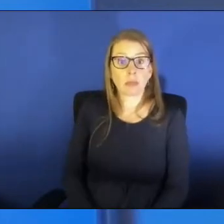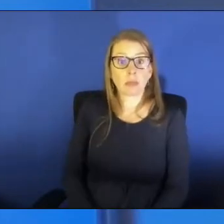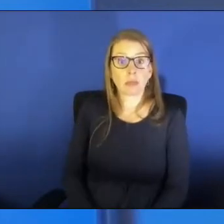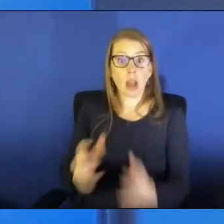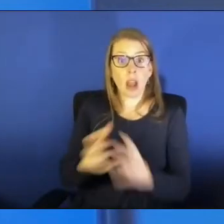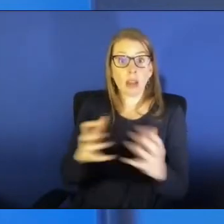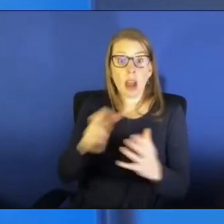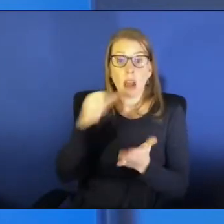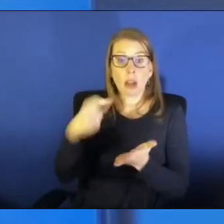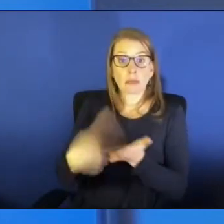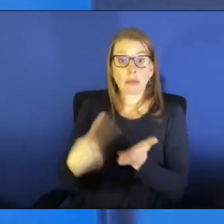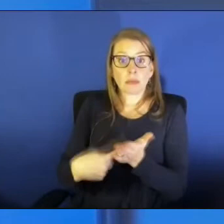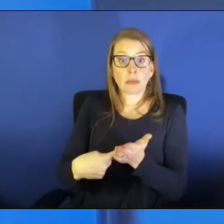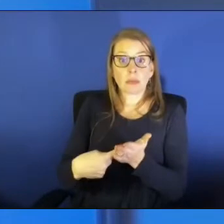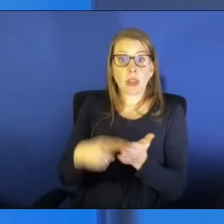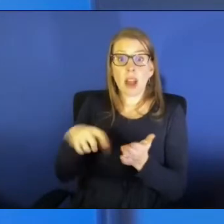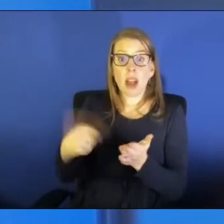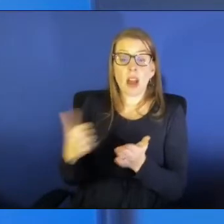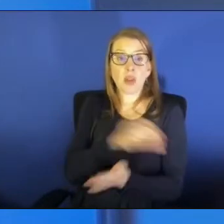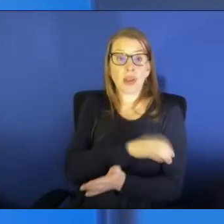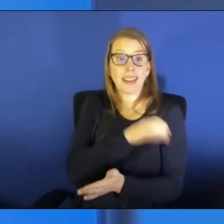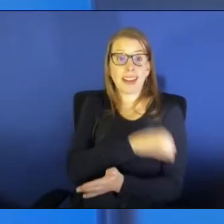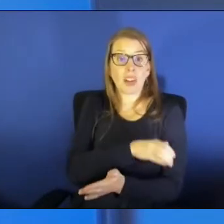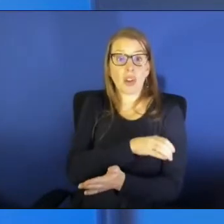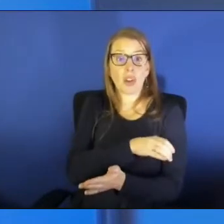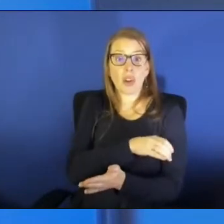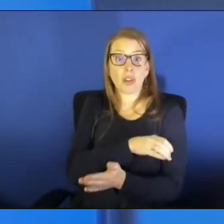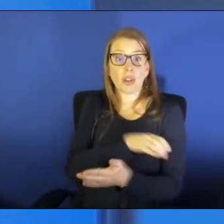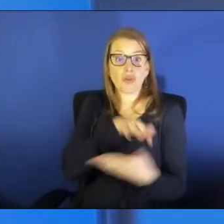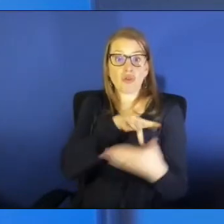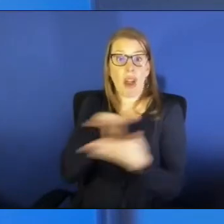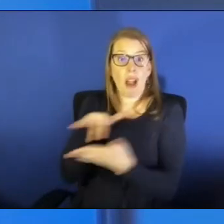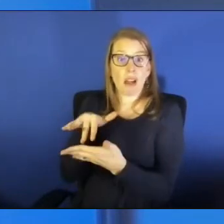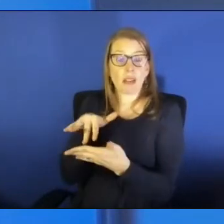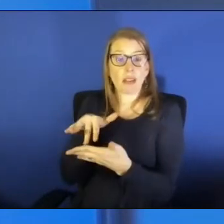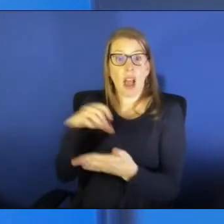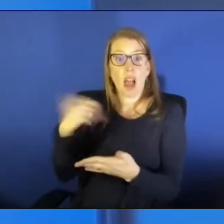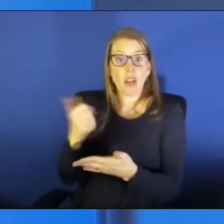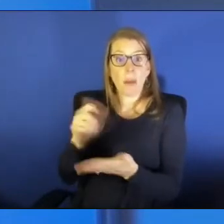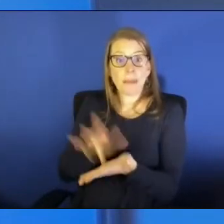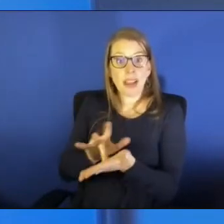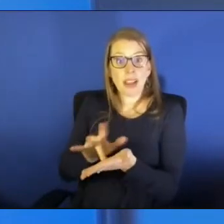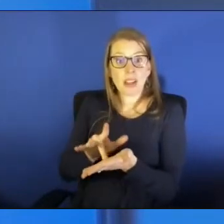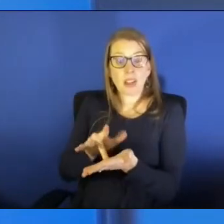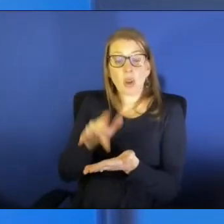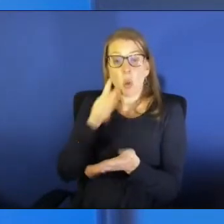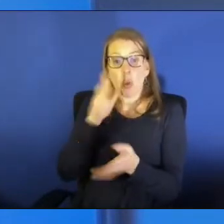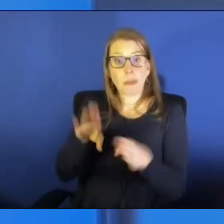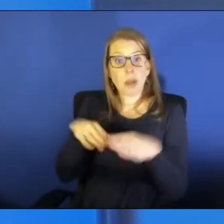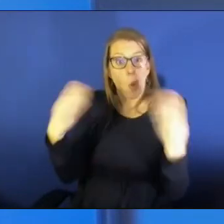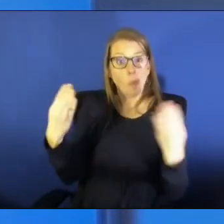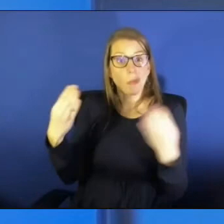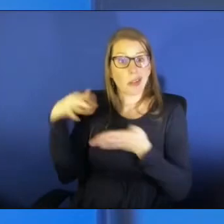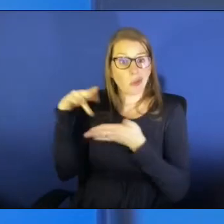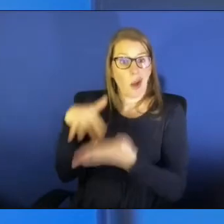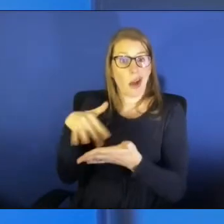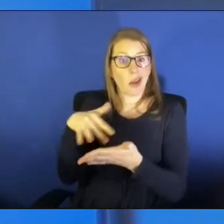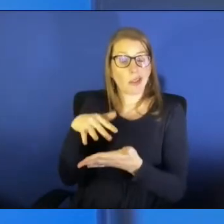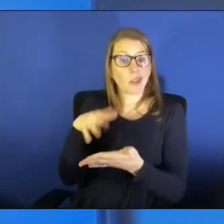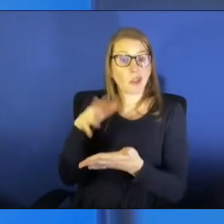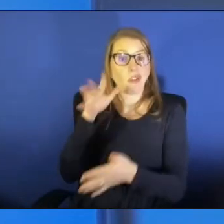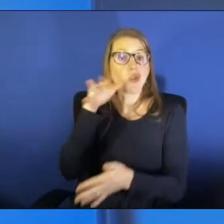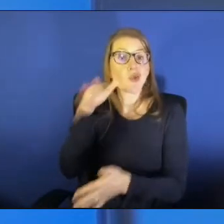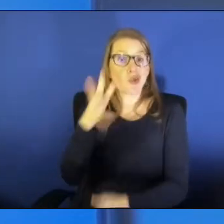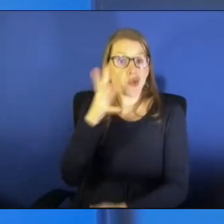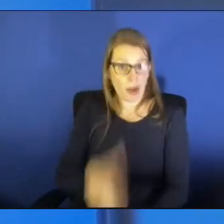other clinical trials we have, other medications where we will be opening clinical trials in the future. So